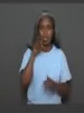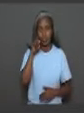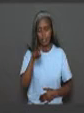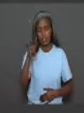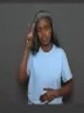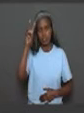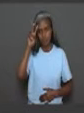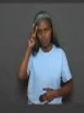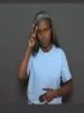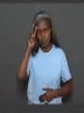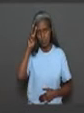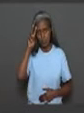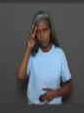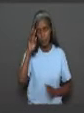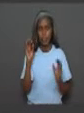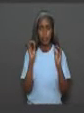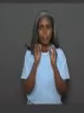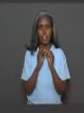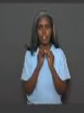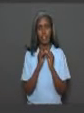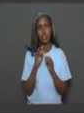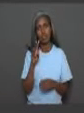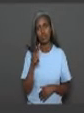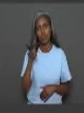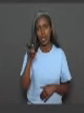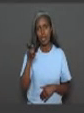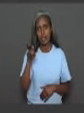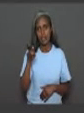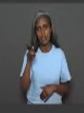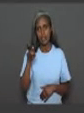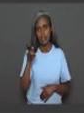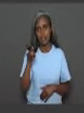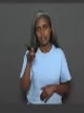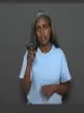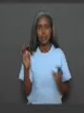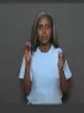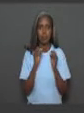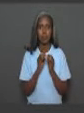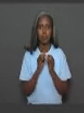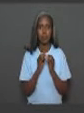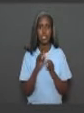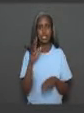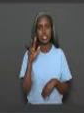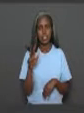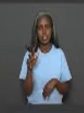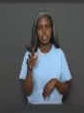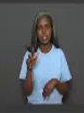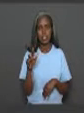x squared plus 2x plus